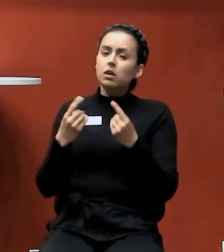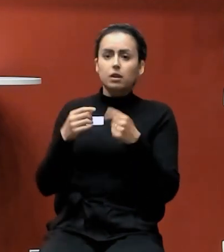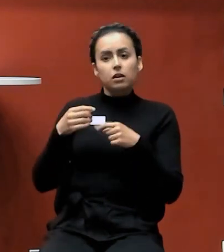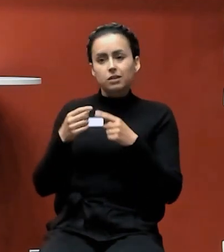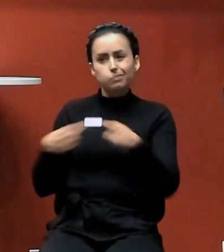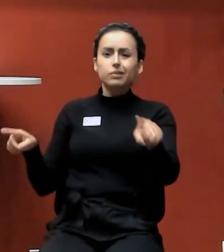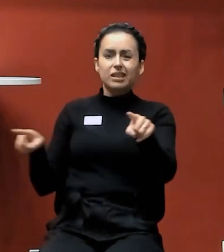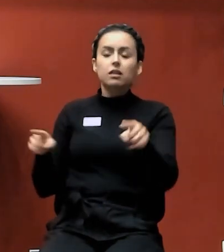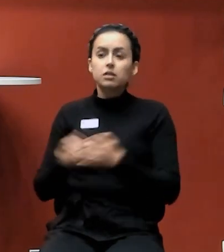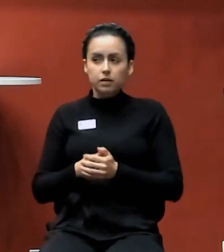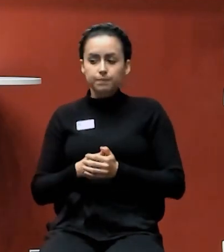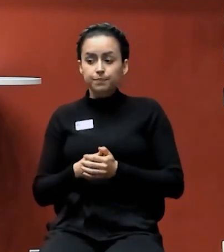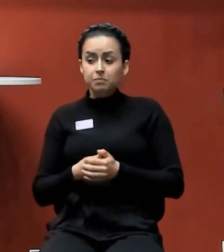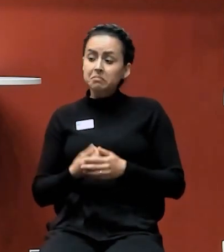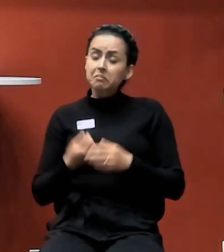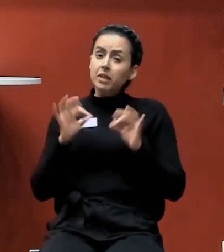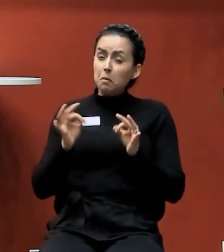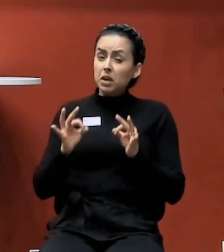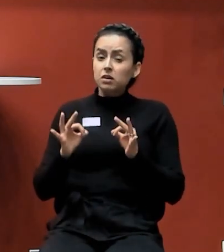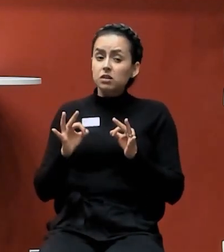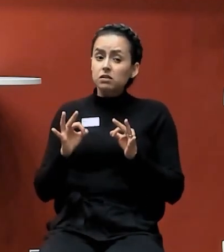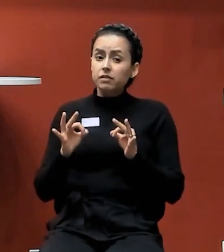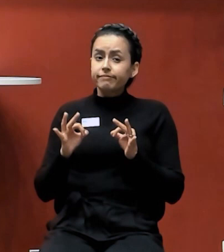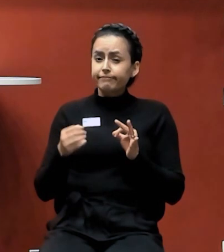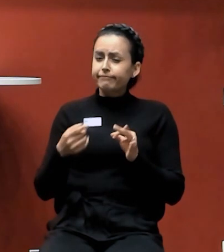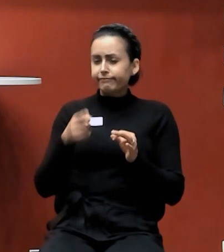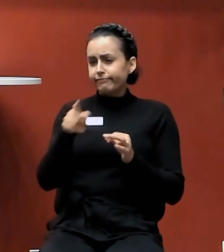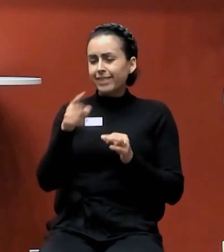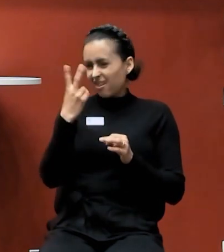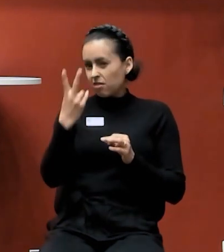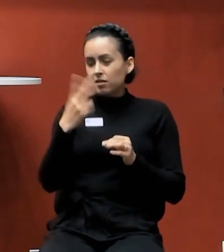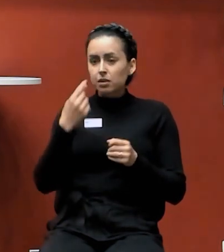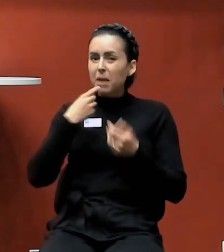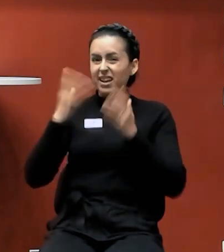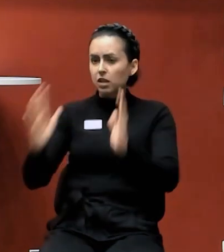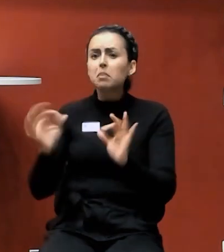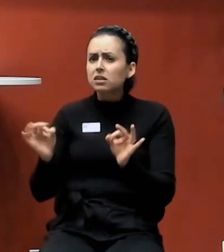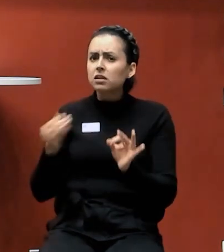this, how does these definitions resonate with you all?